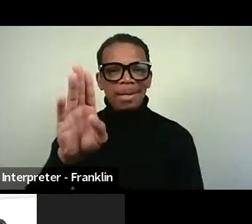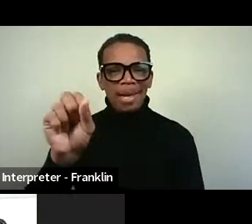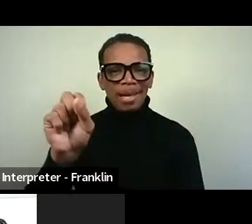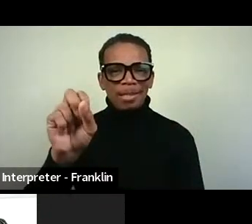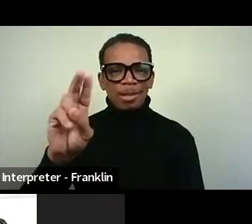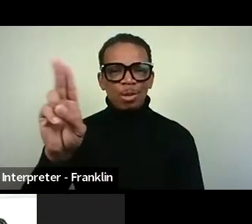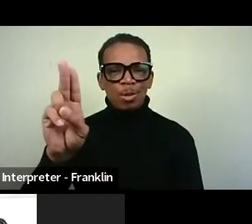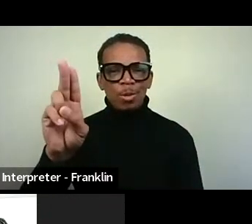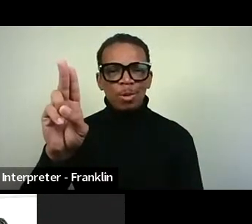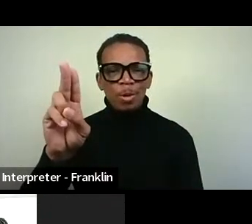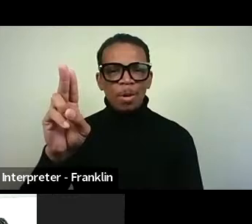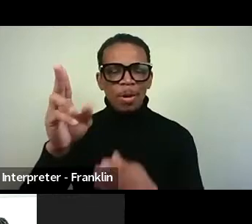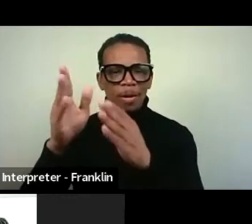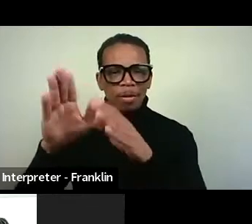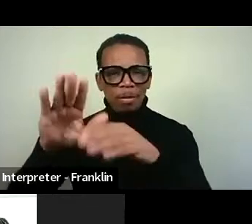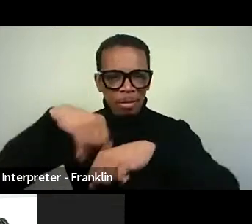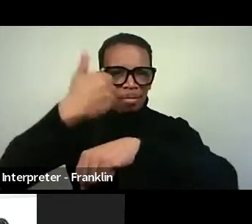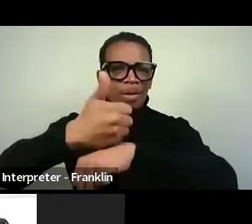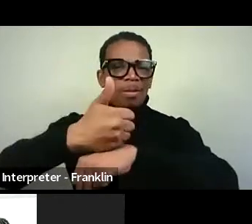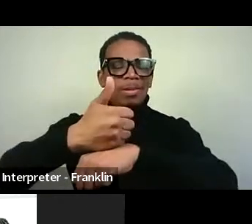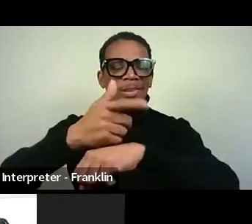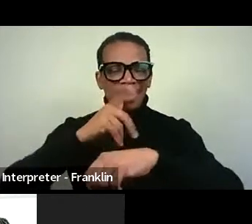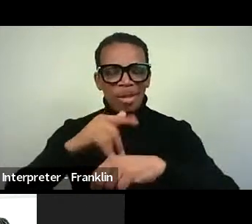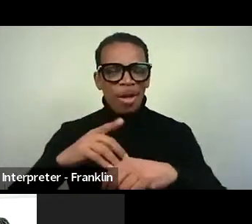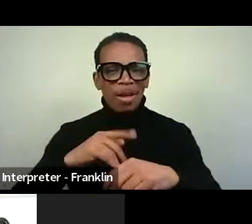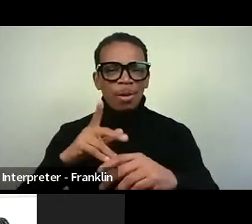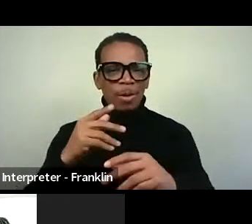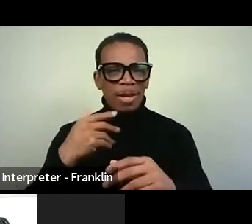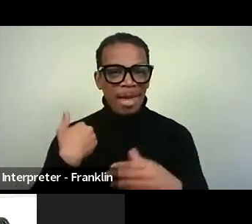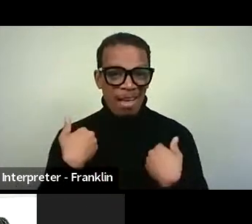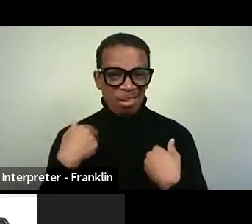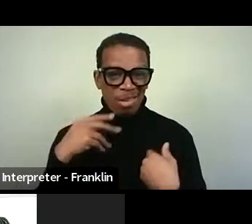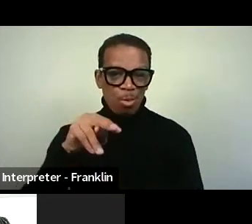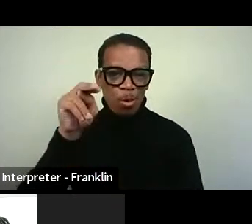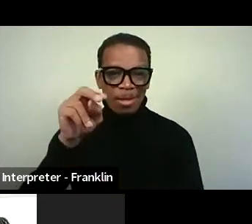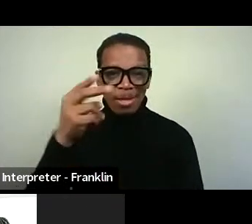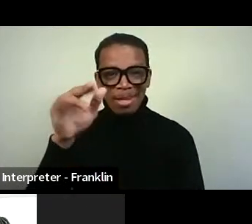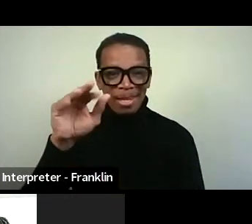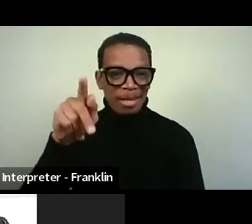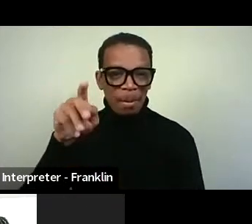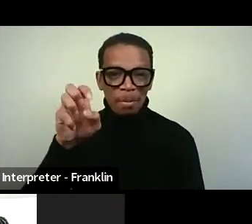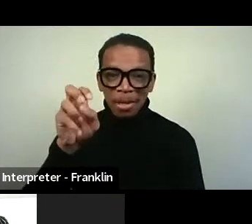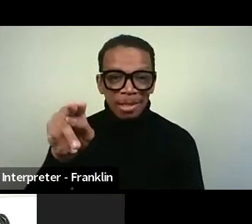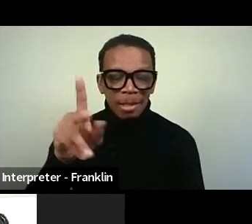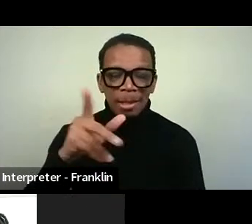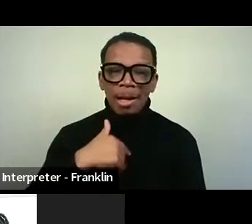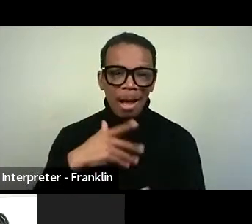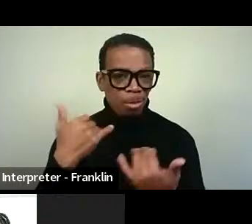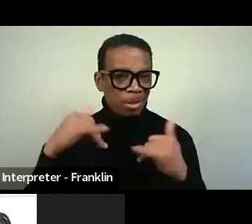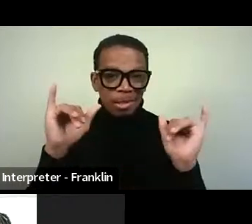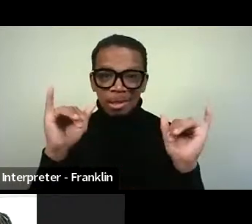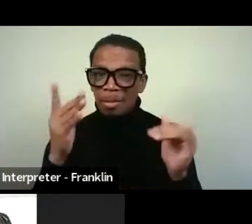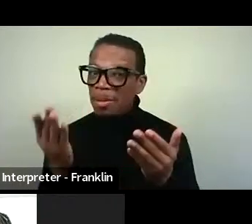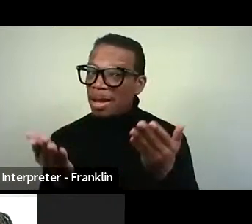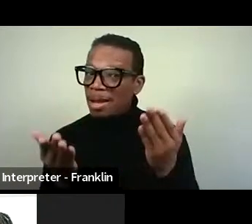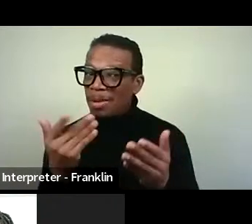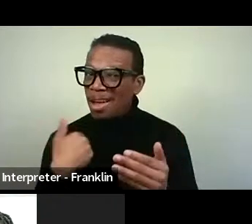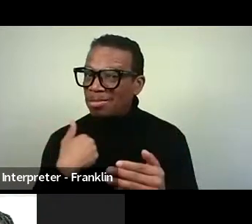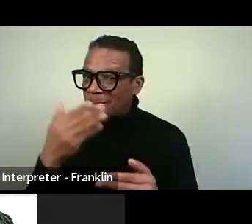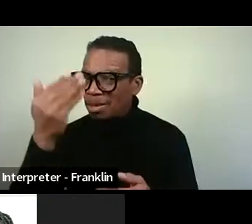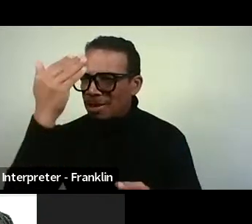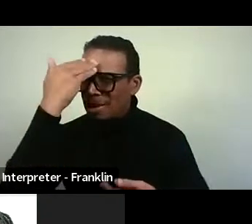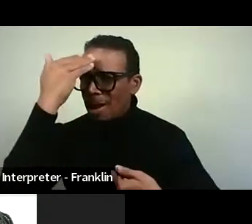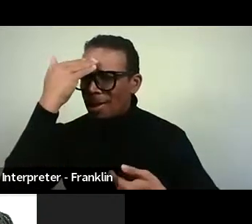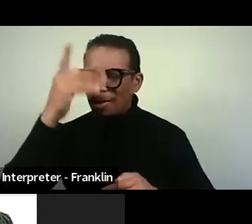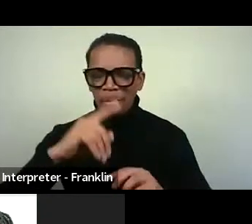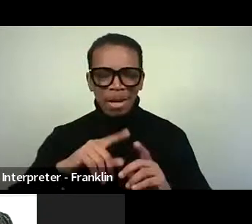BSU format that we had at North Hennepin. And I don't know how, I probably will still like maybe have some of that knowledge, but I don't think I